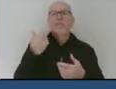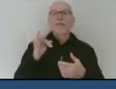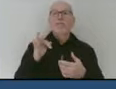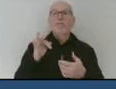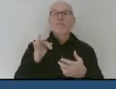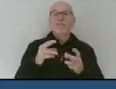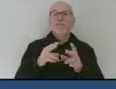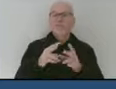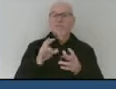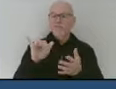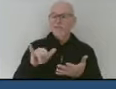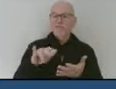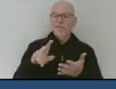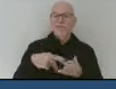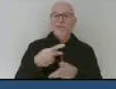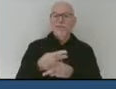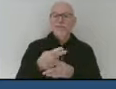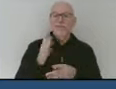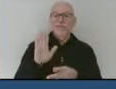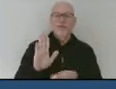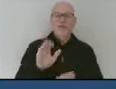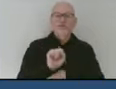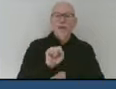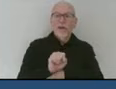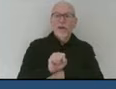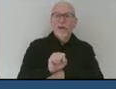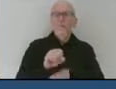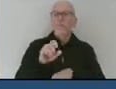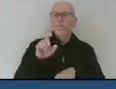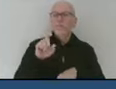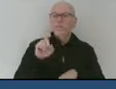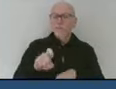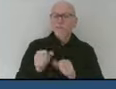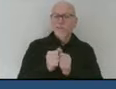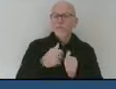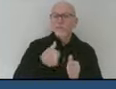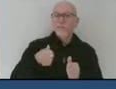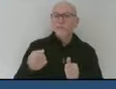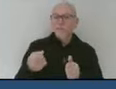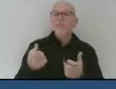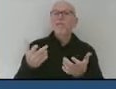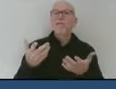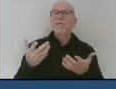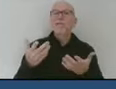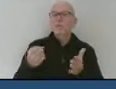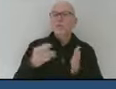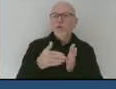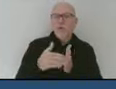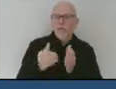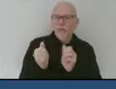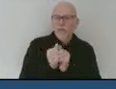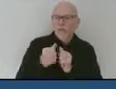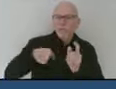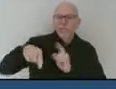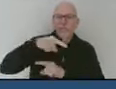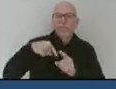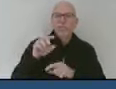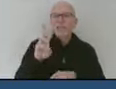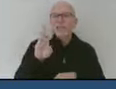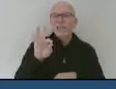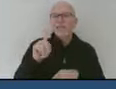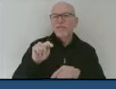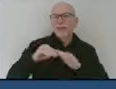you know, nature of their jobs, they frequently are within and must be within 6 feet of us.